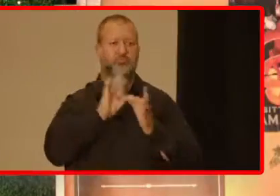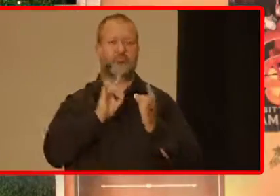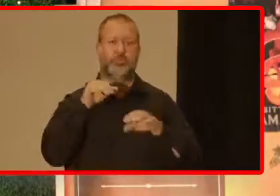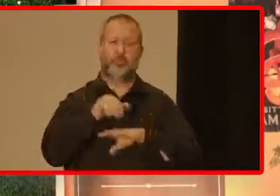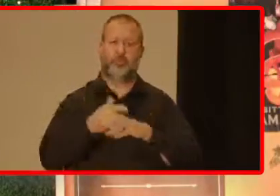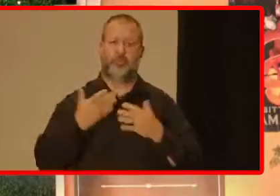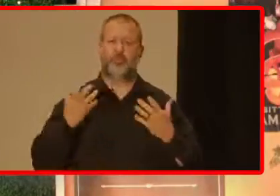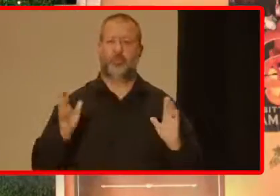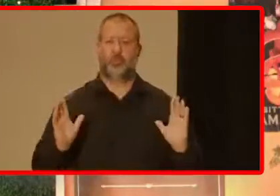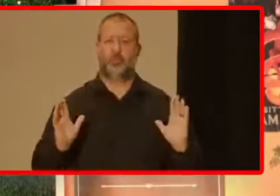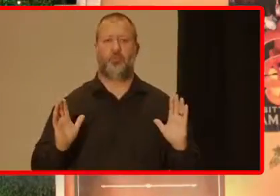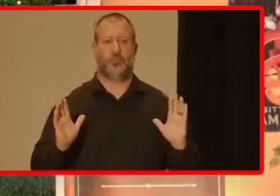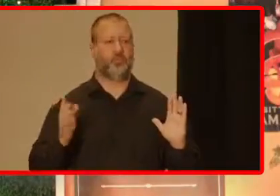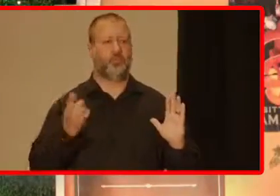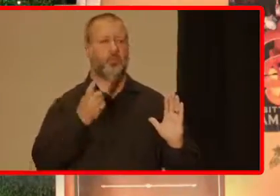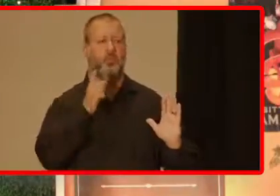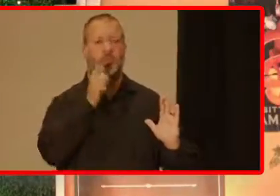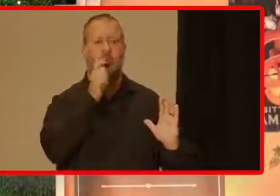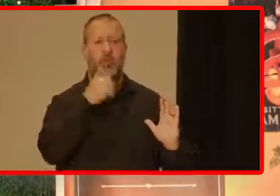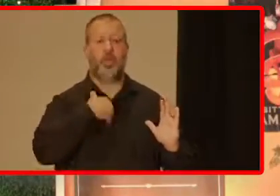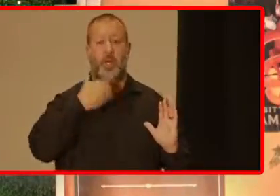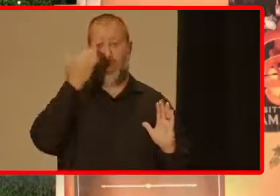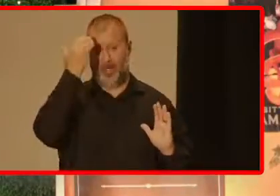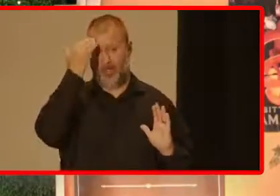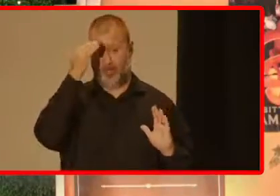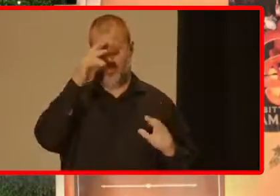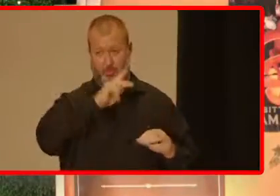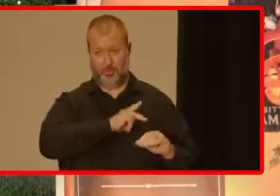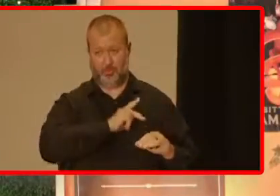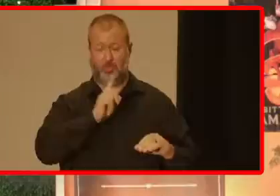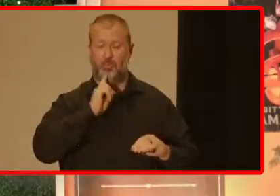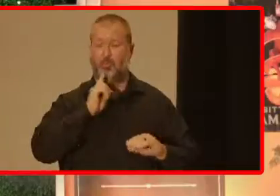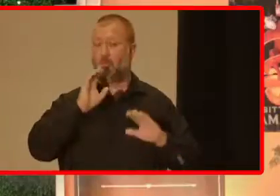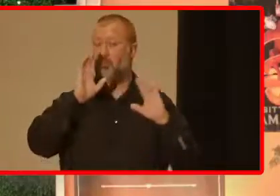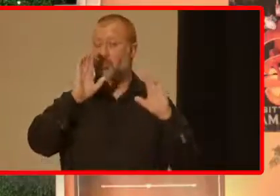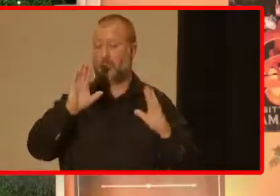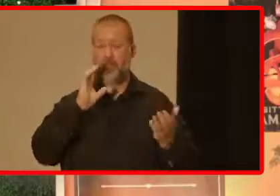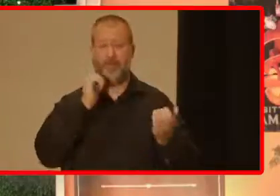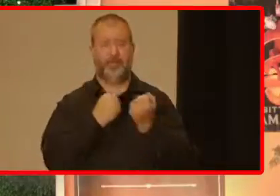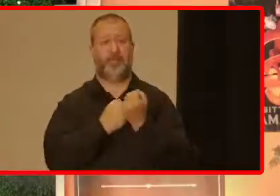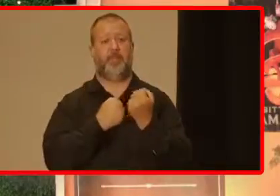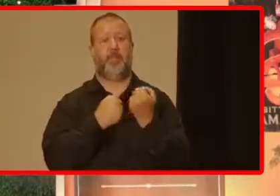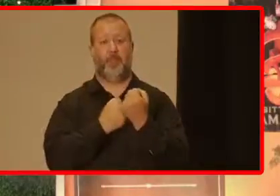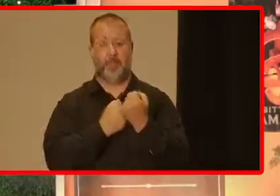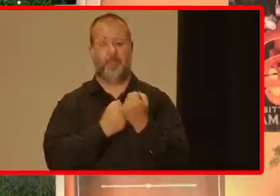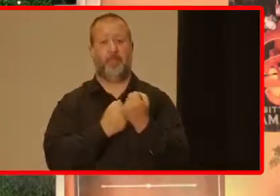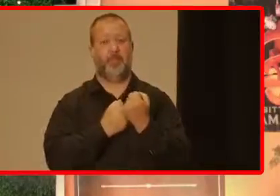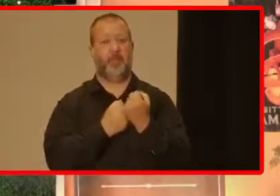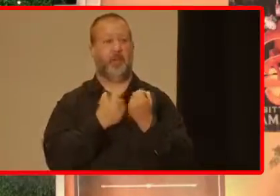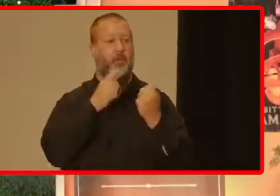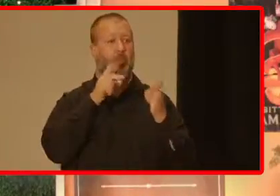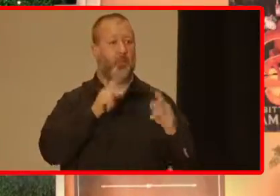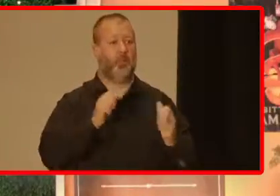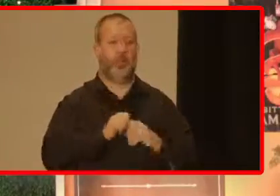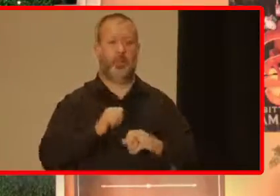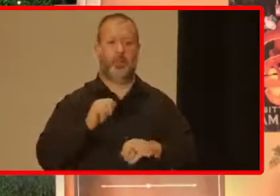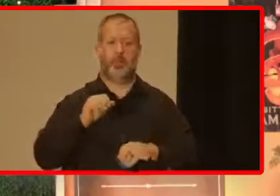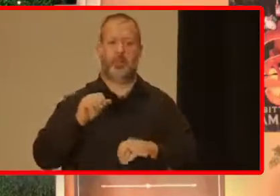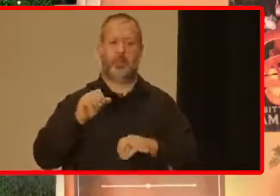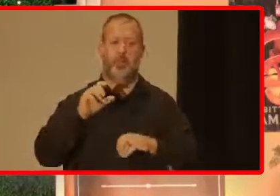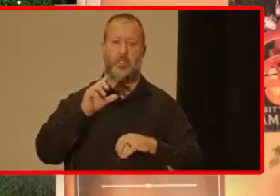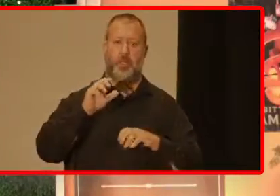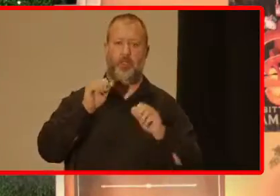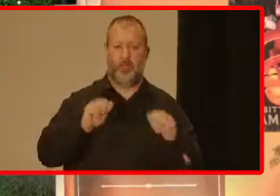evening, someone who I know personally has been a tremendous advocate for persons with unique abilities, and